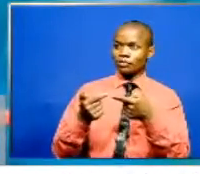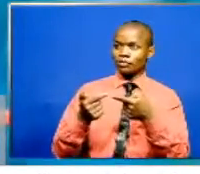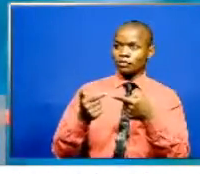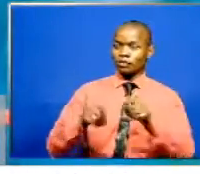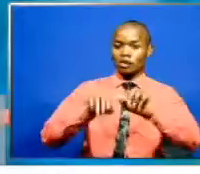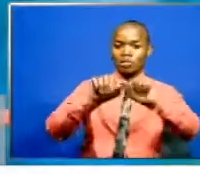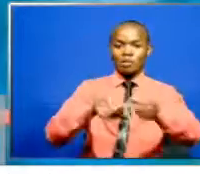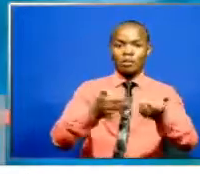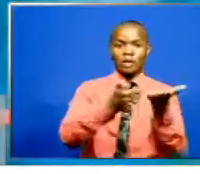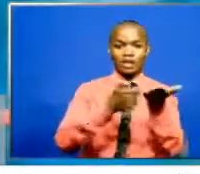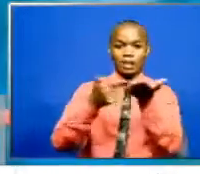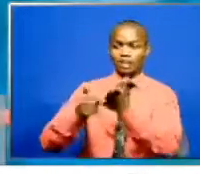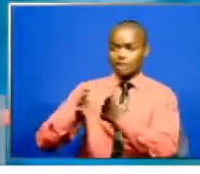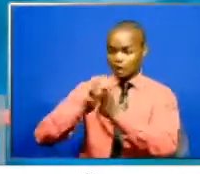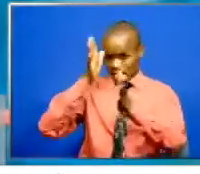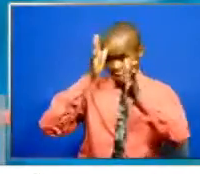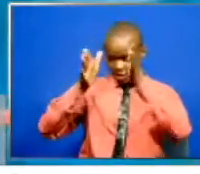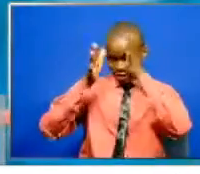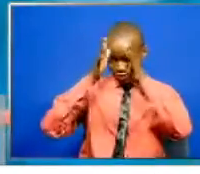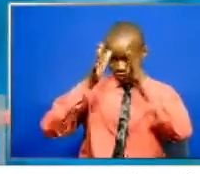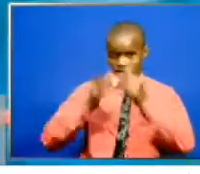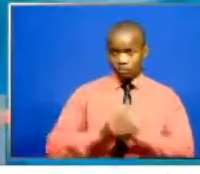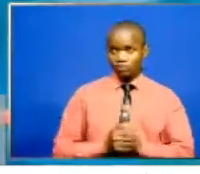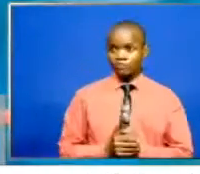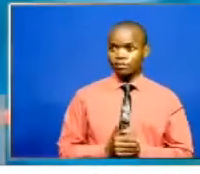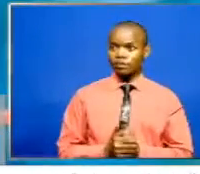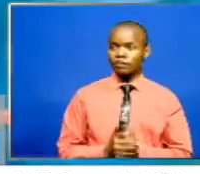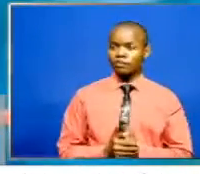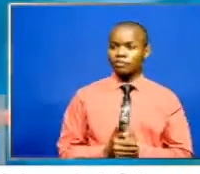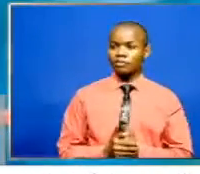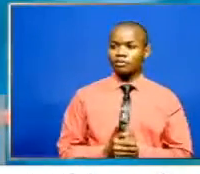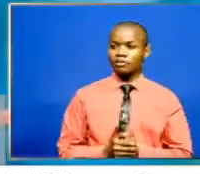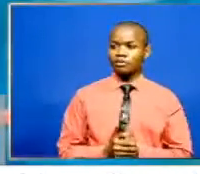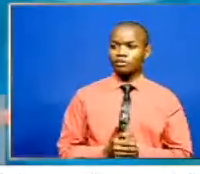multilateralism and innovation. So this will,